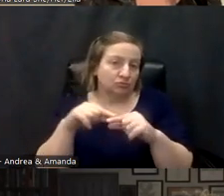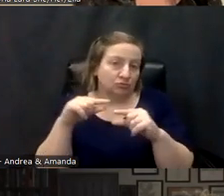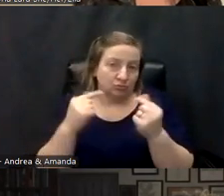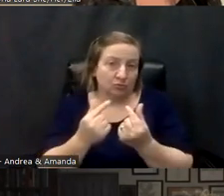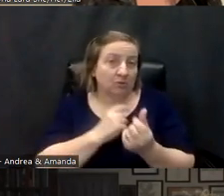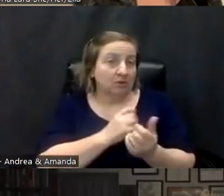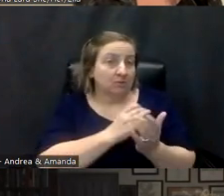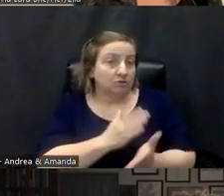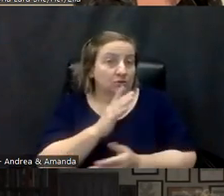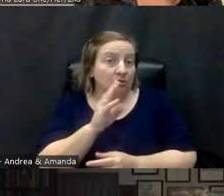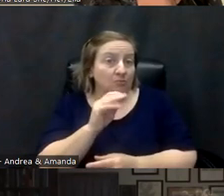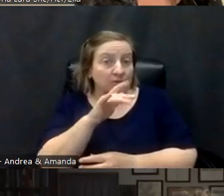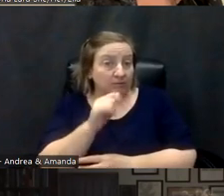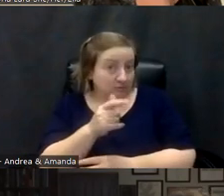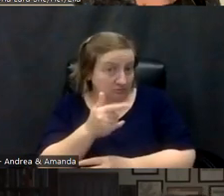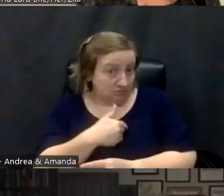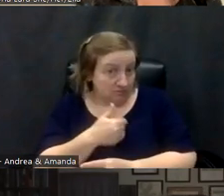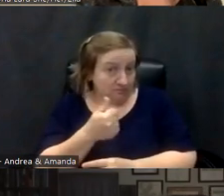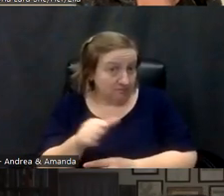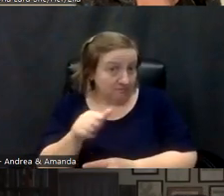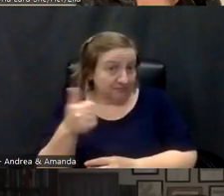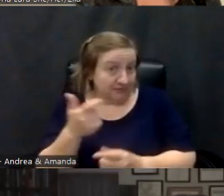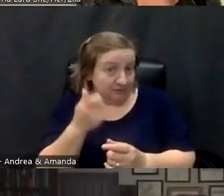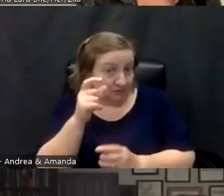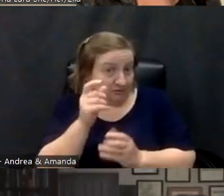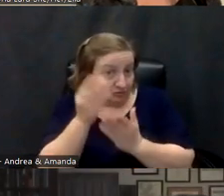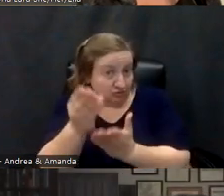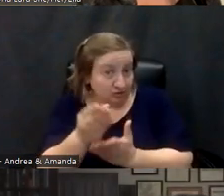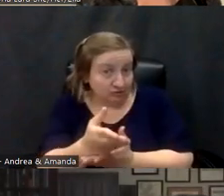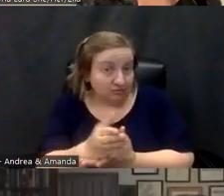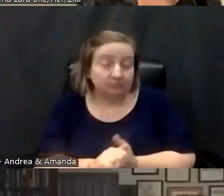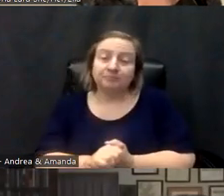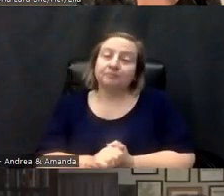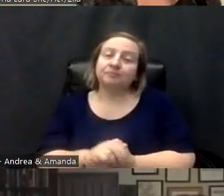Commissioner Monica, do you have another suggestion?